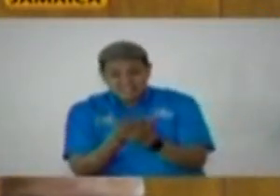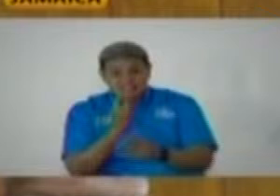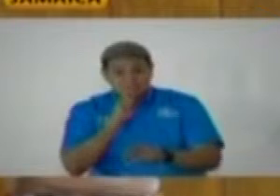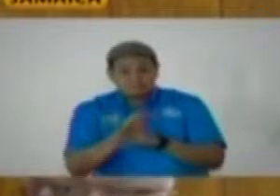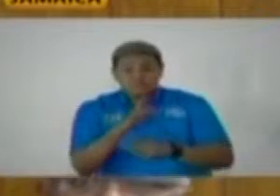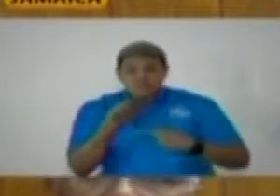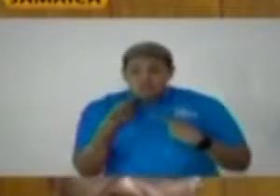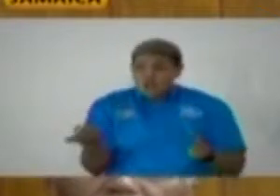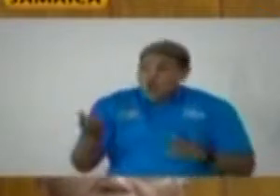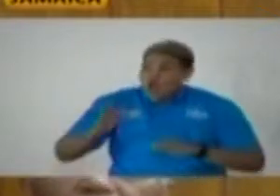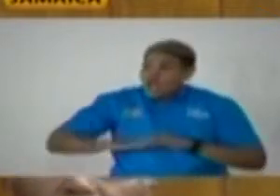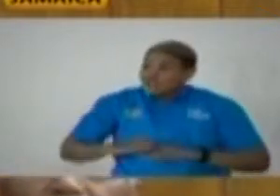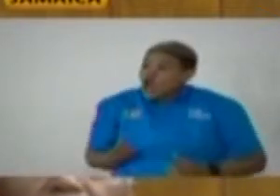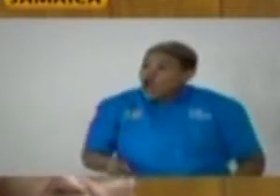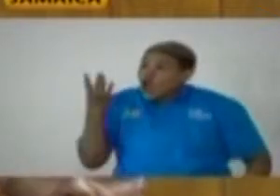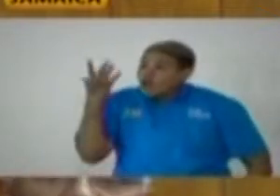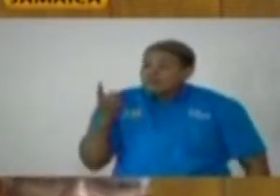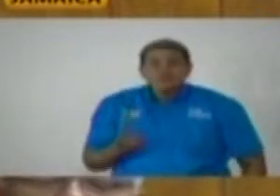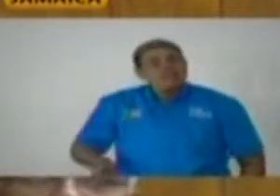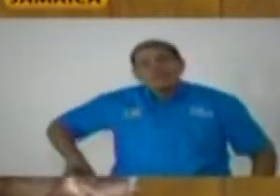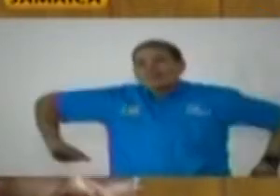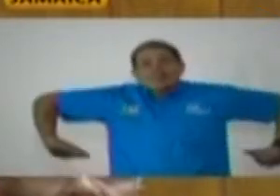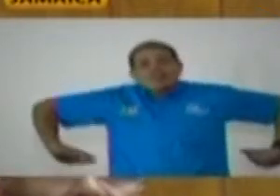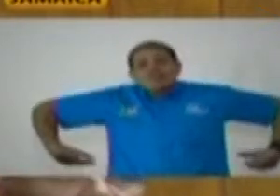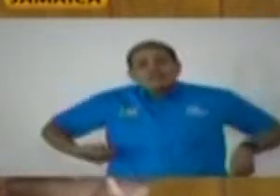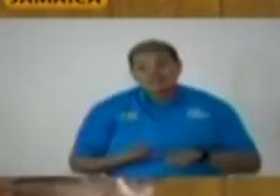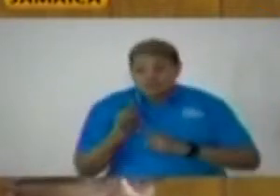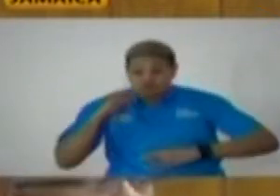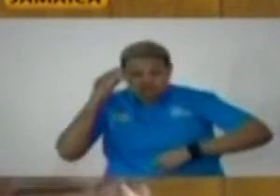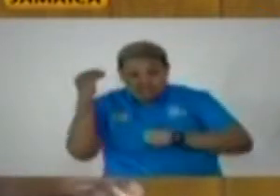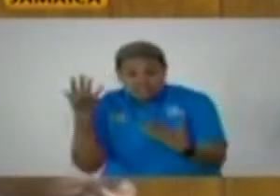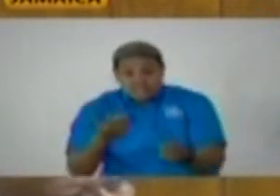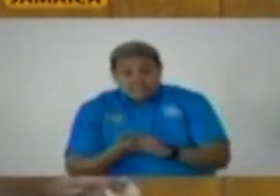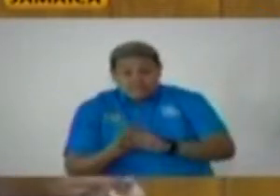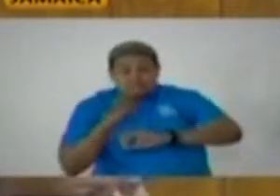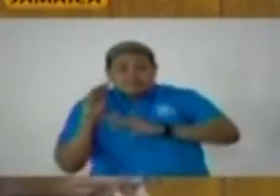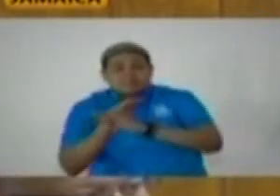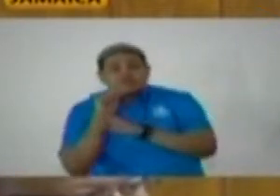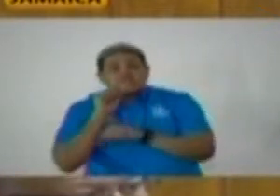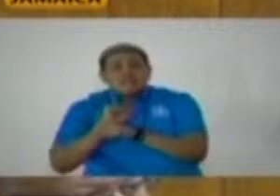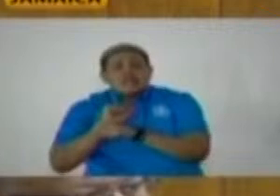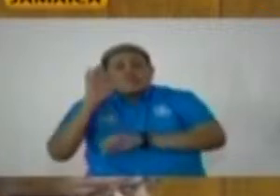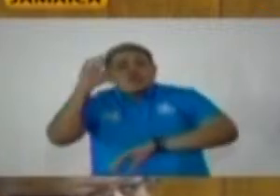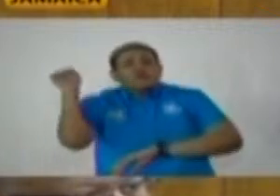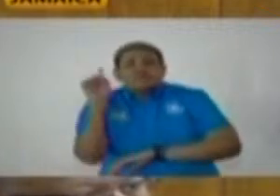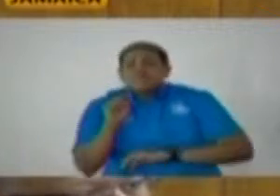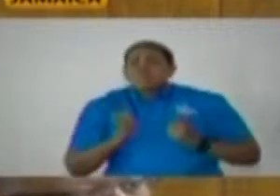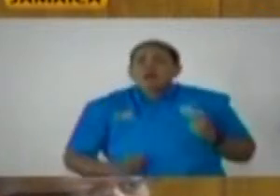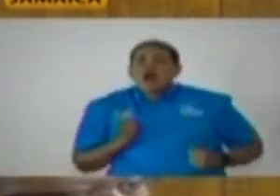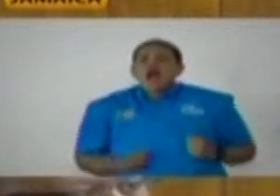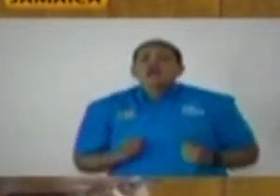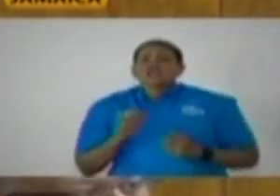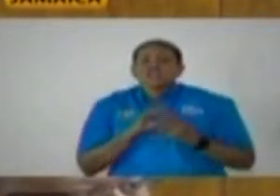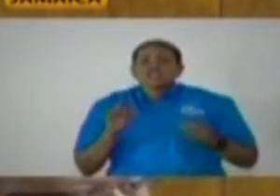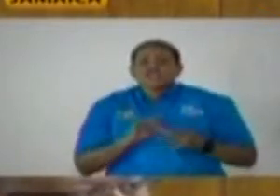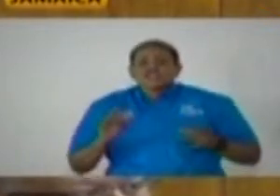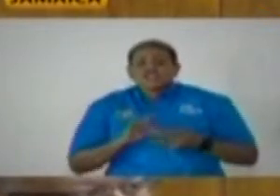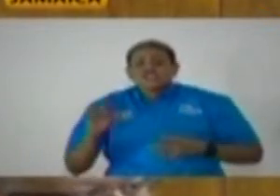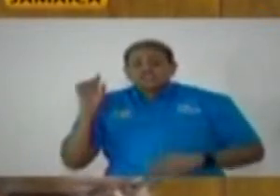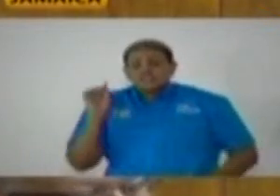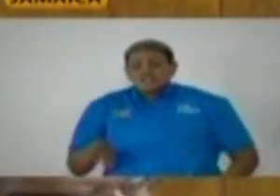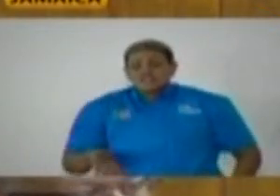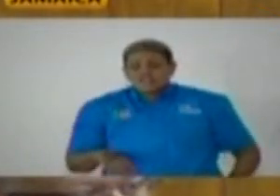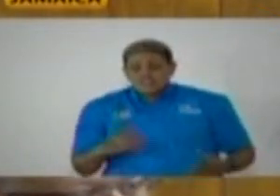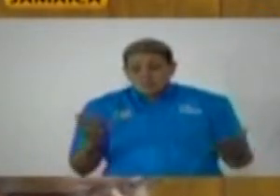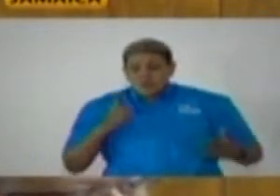wage, but didn't announce a figure. And he has indicated that the Minister of Labour will come in March to tell us what that figure